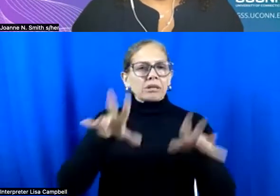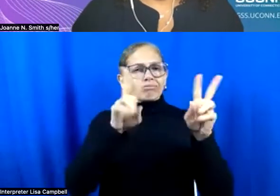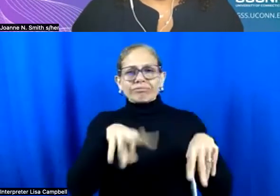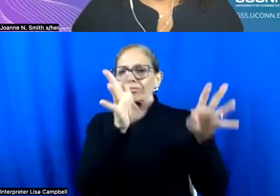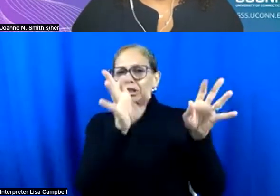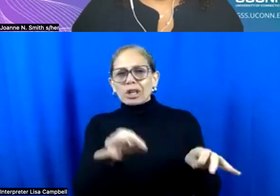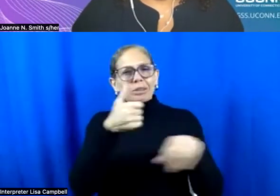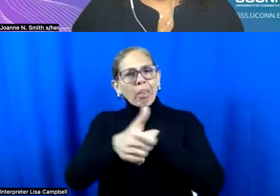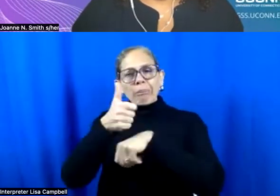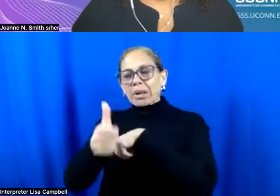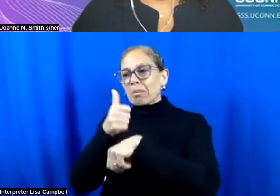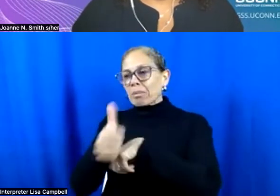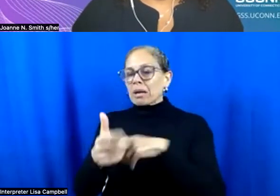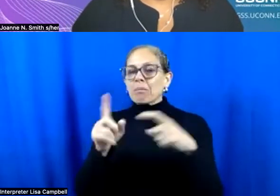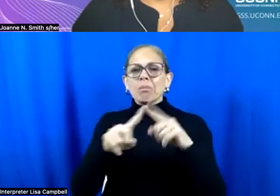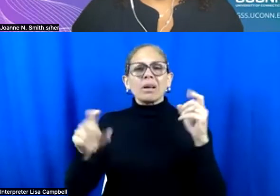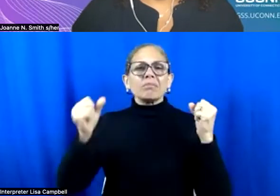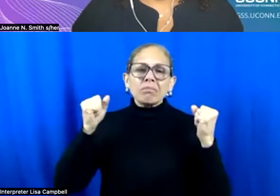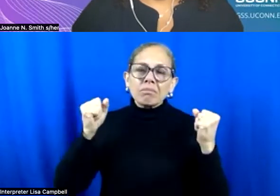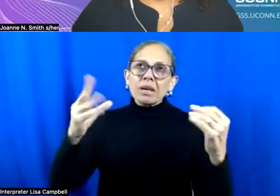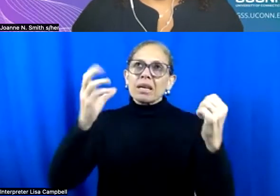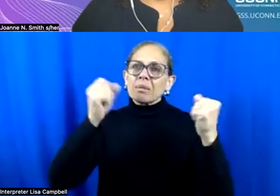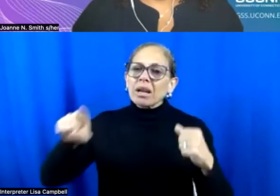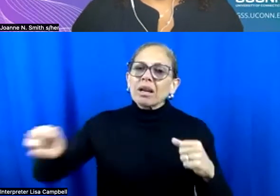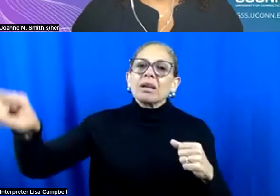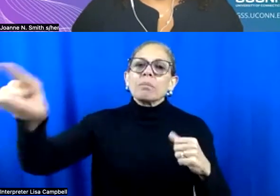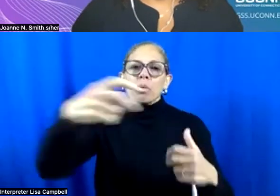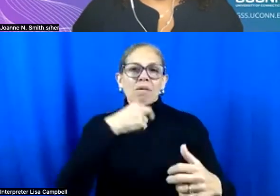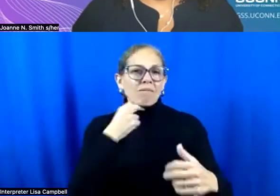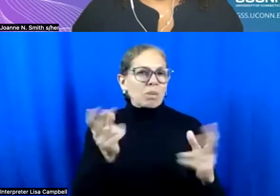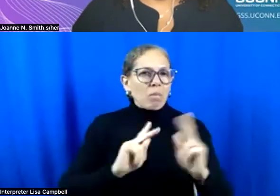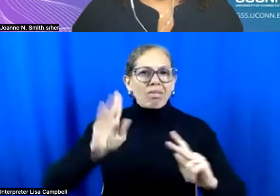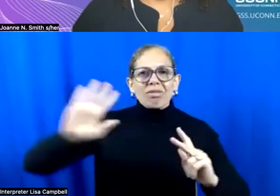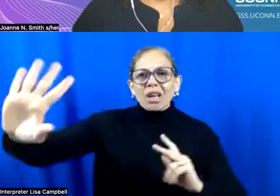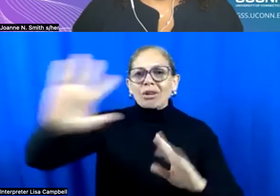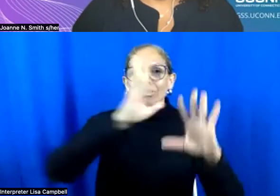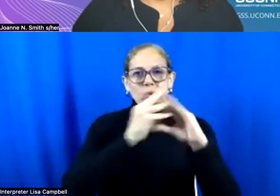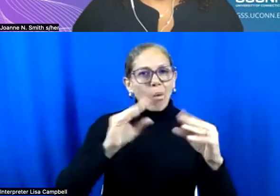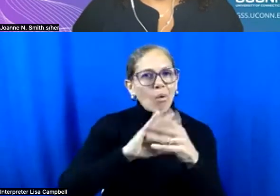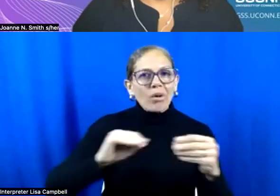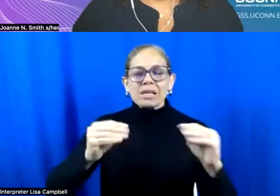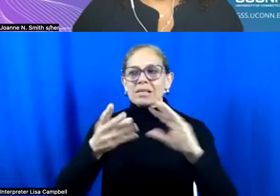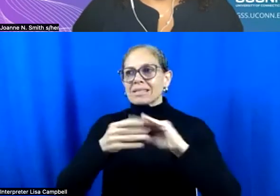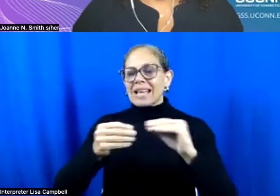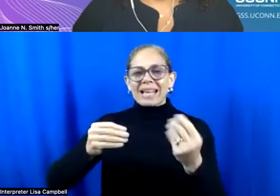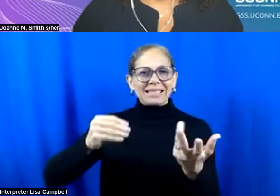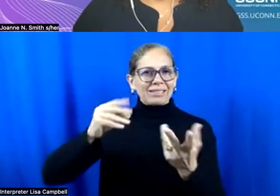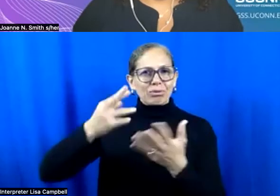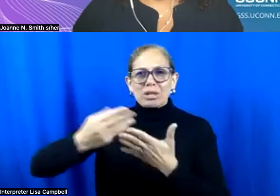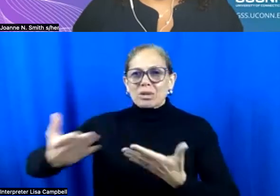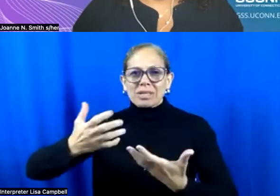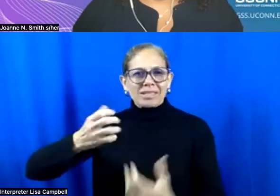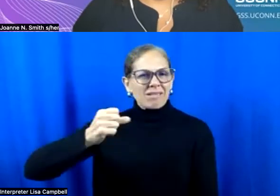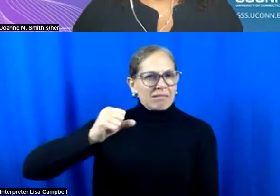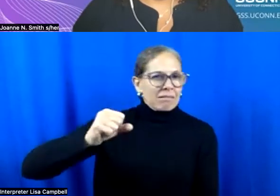folks, but there are many more voices, many more resources that really are pushing back against the narrative. And so